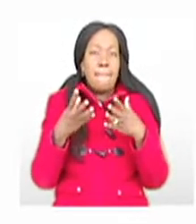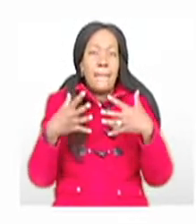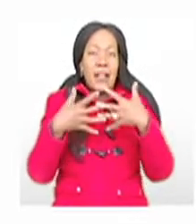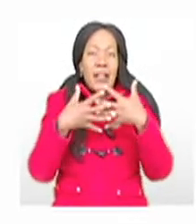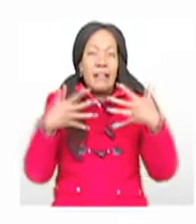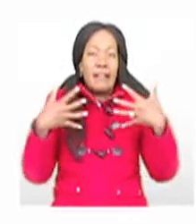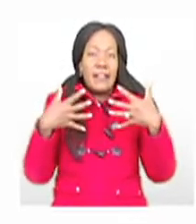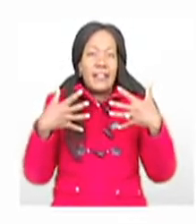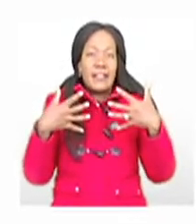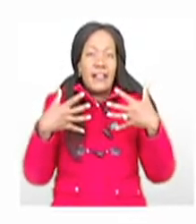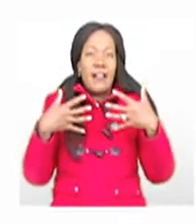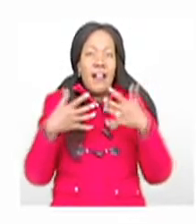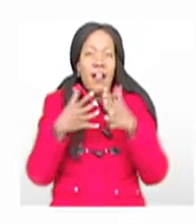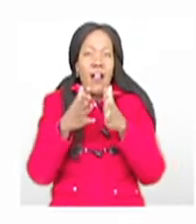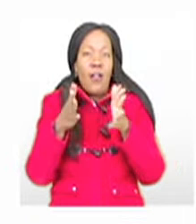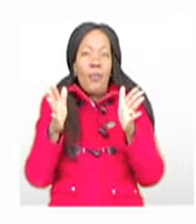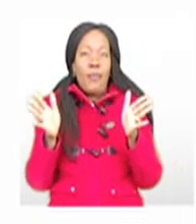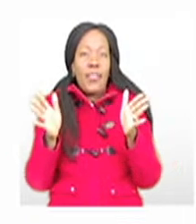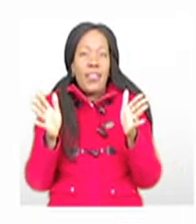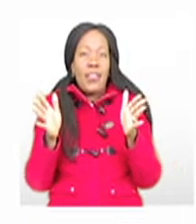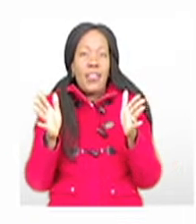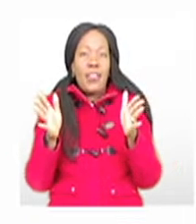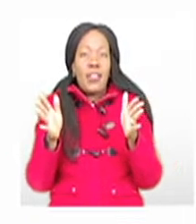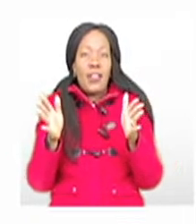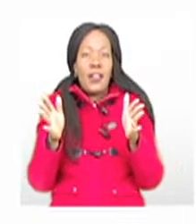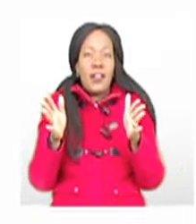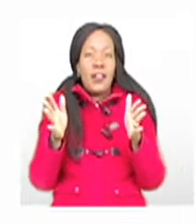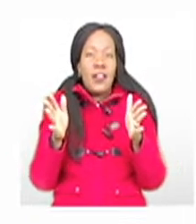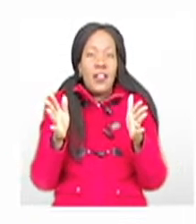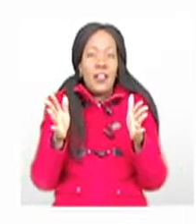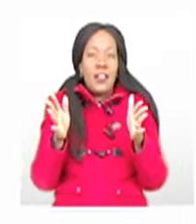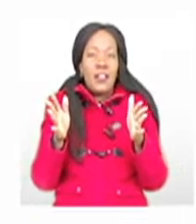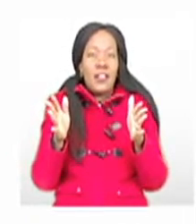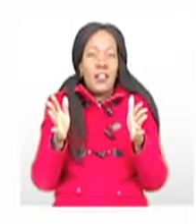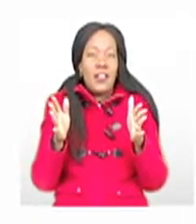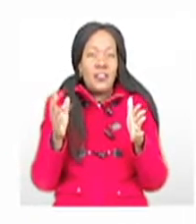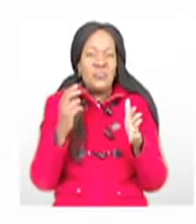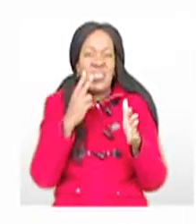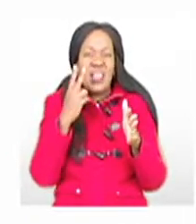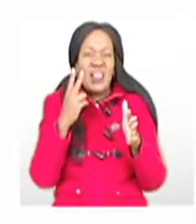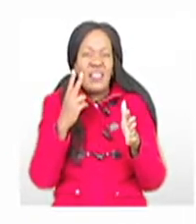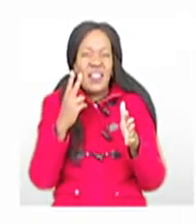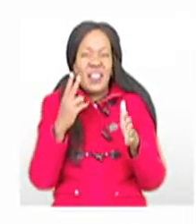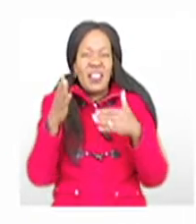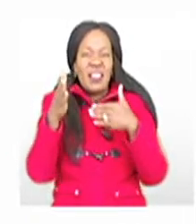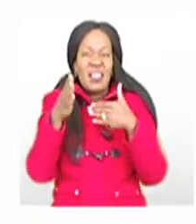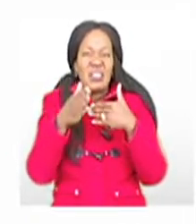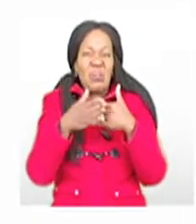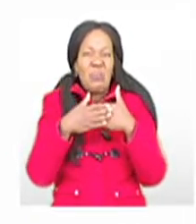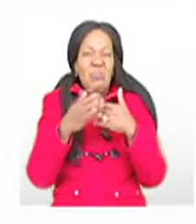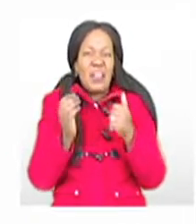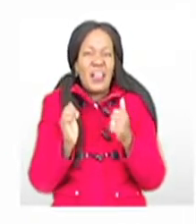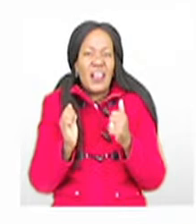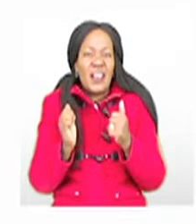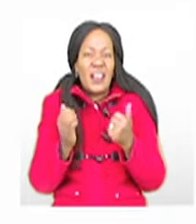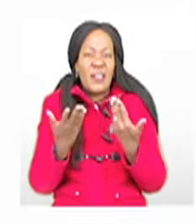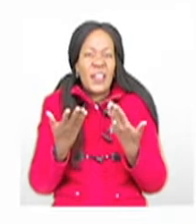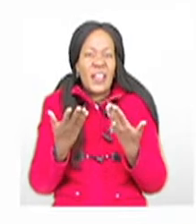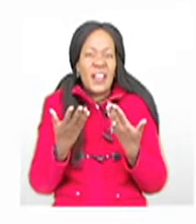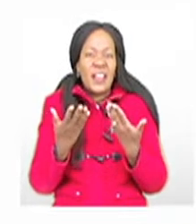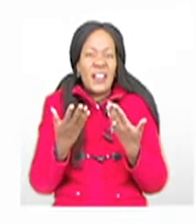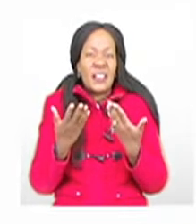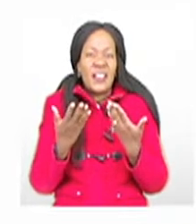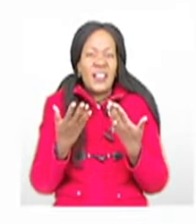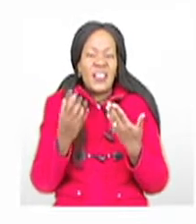are open? Do we have any gate that is open on page 14?